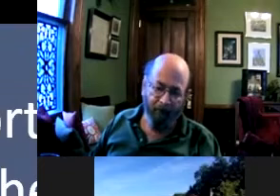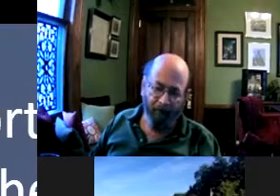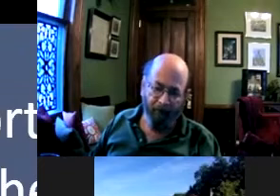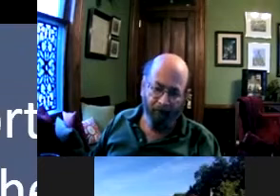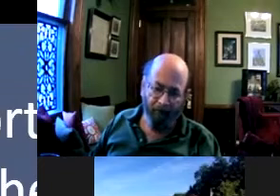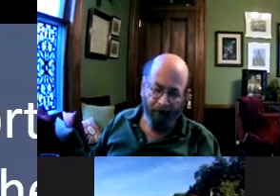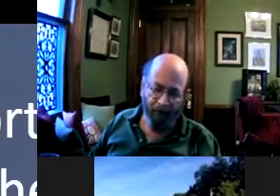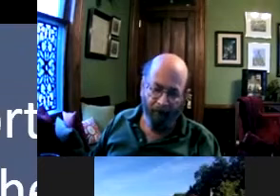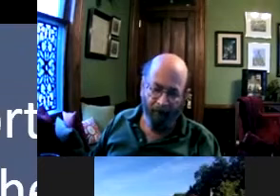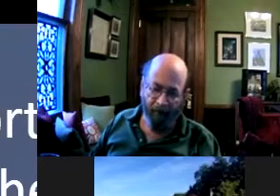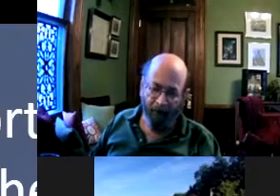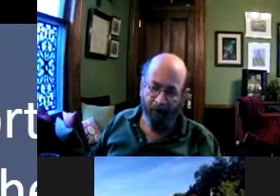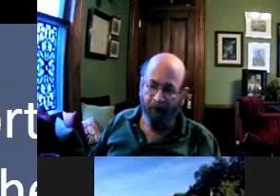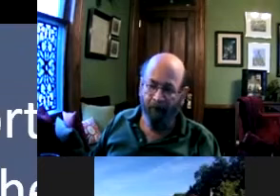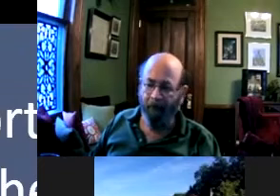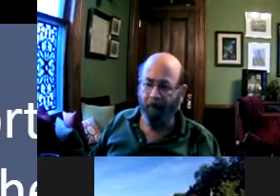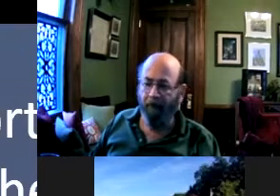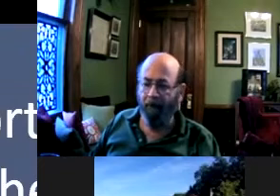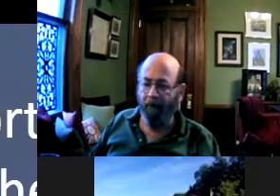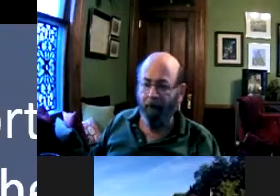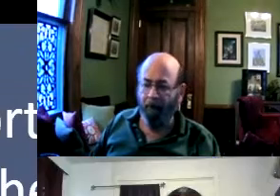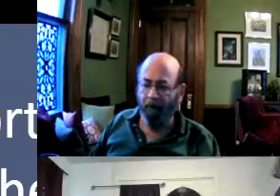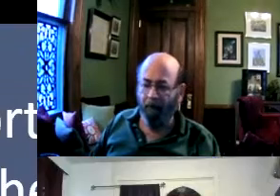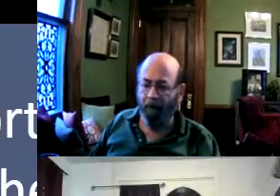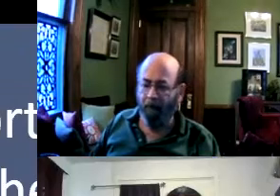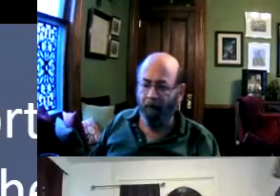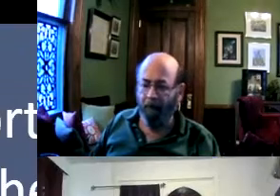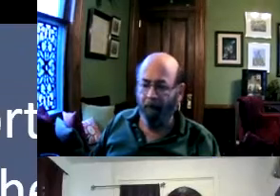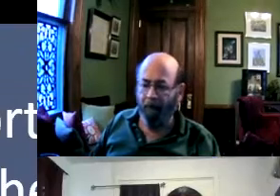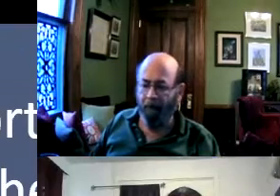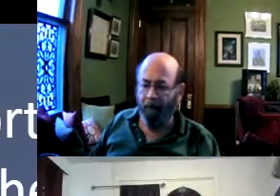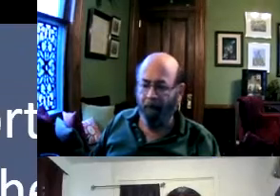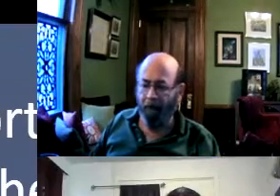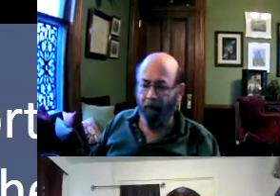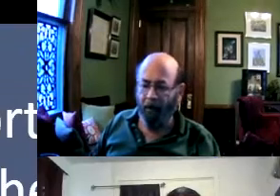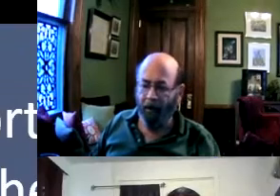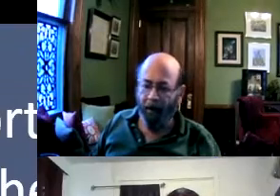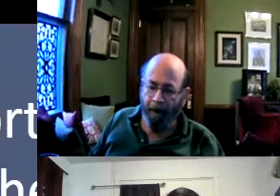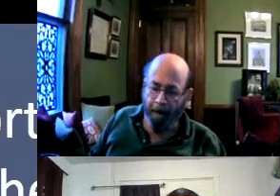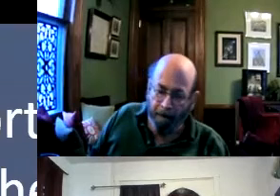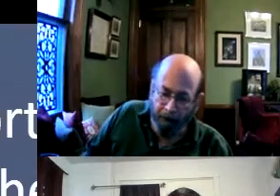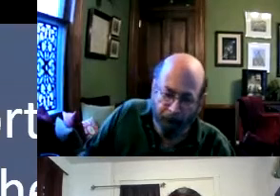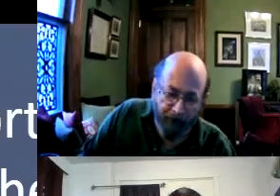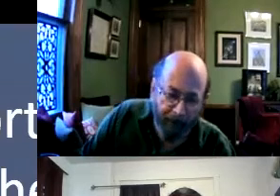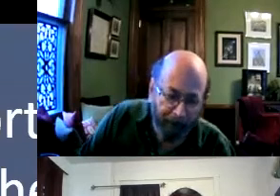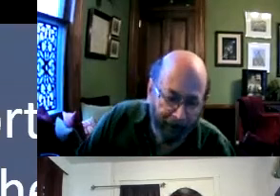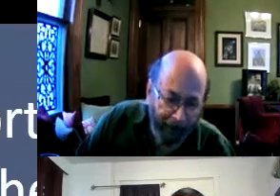needed to know. Thank you. Thank you. Thank you for that question. We have Robert. Please unmute yourself.